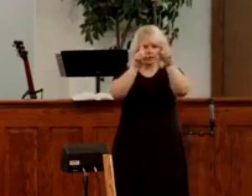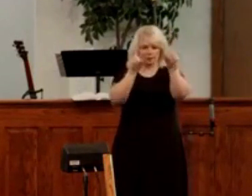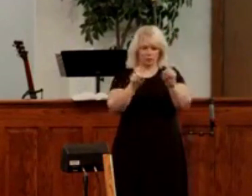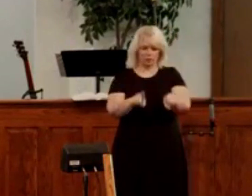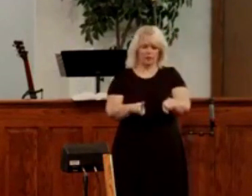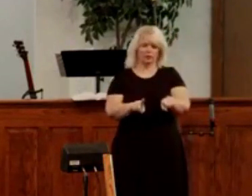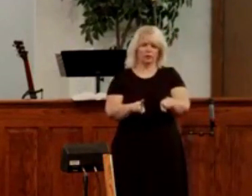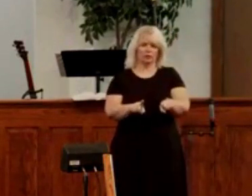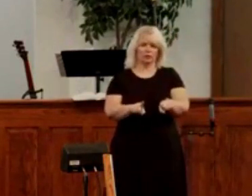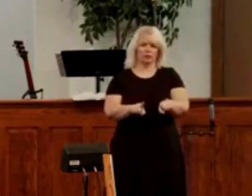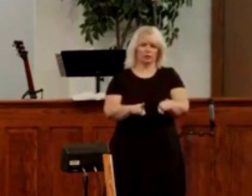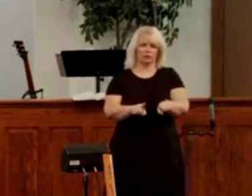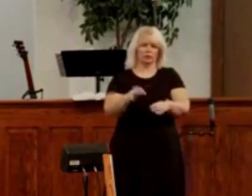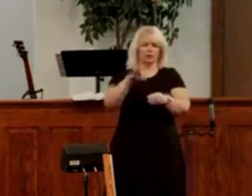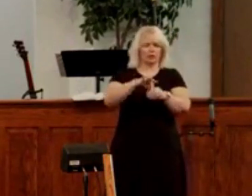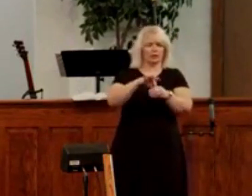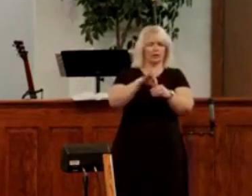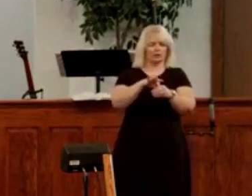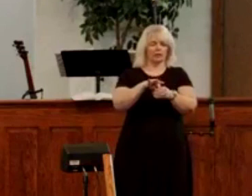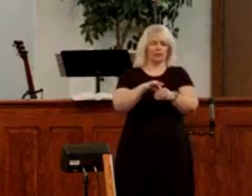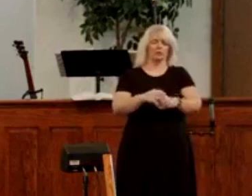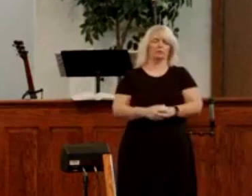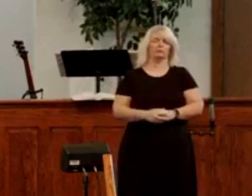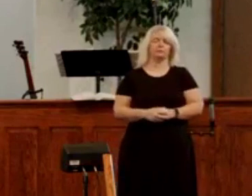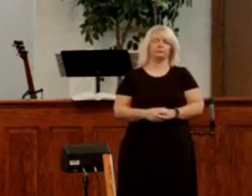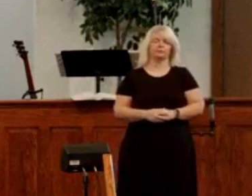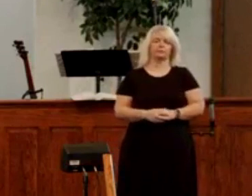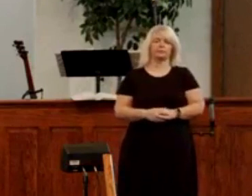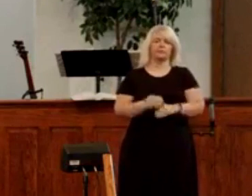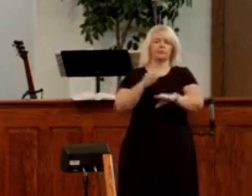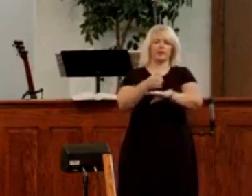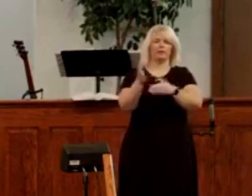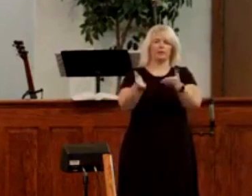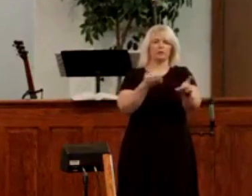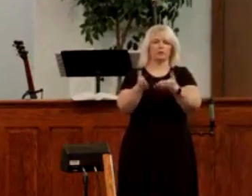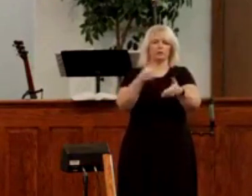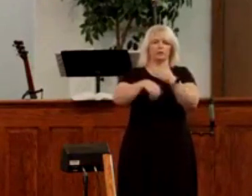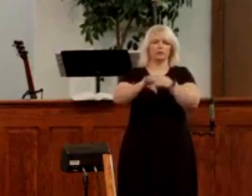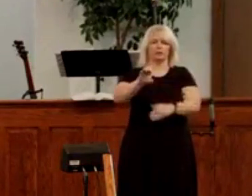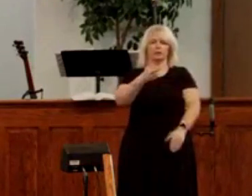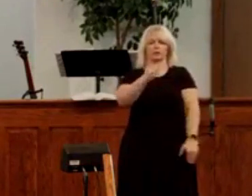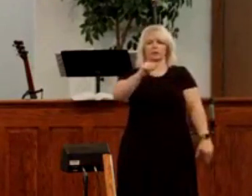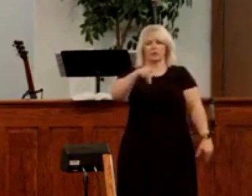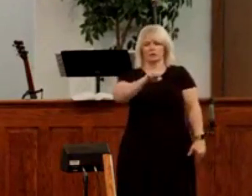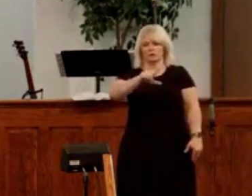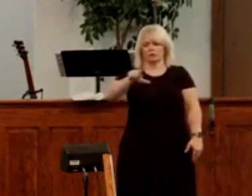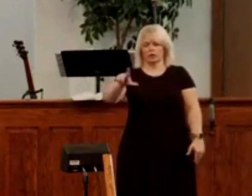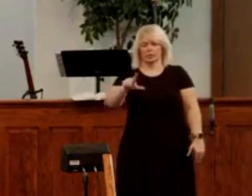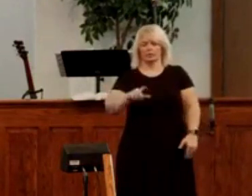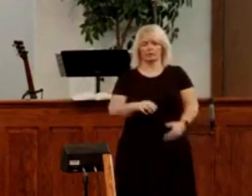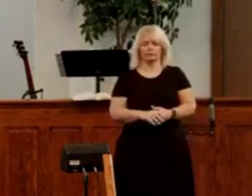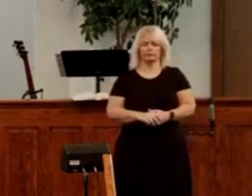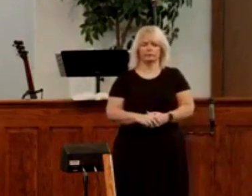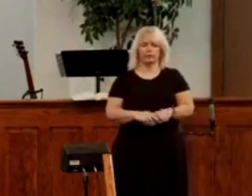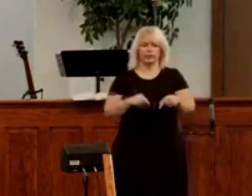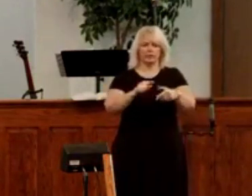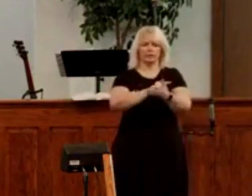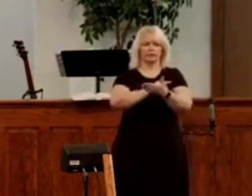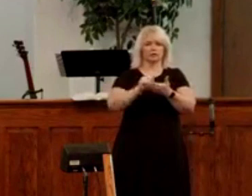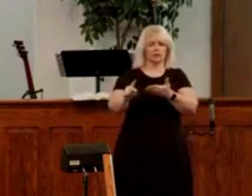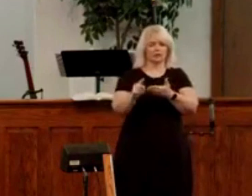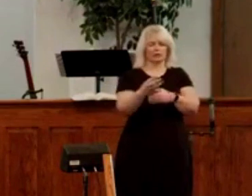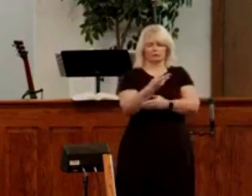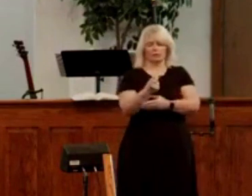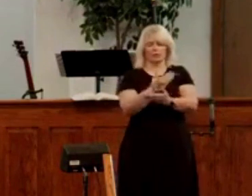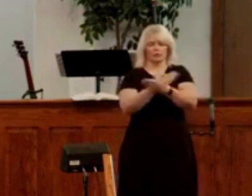and, Lord willing, vote to move forward on that. So that's right after this service up in the chapel. This coming week, we've got a couple